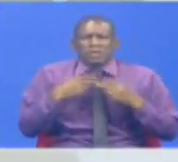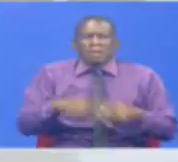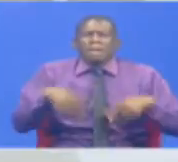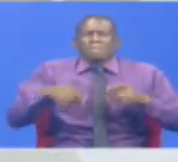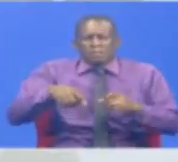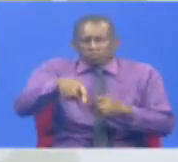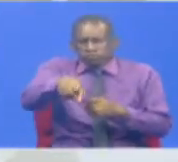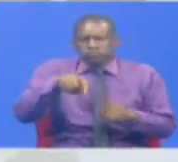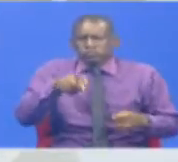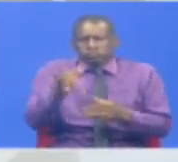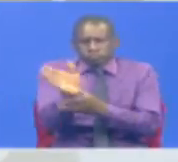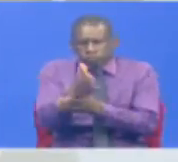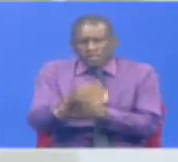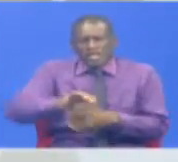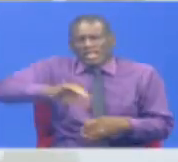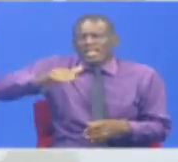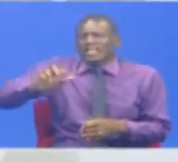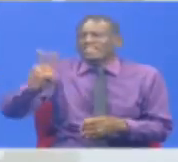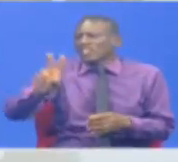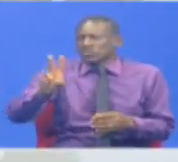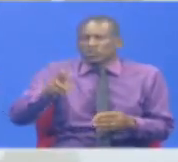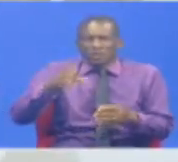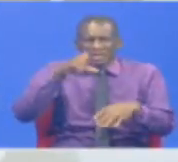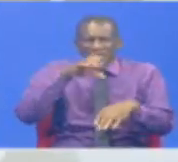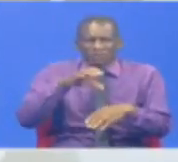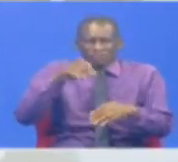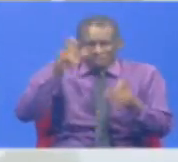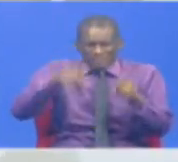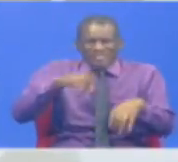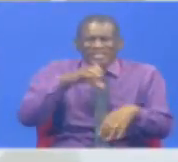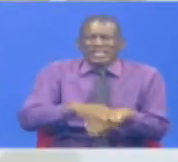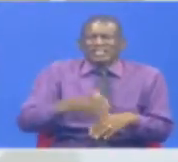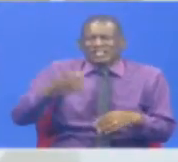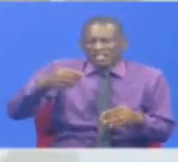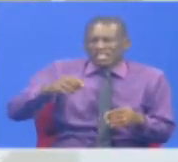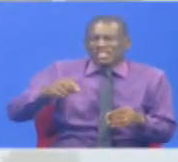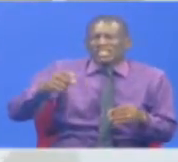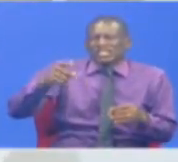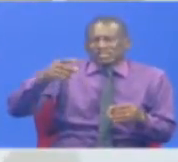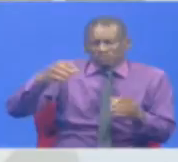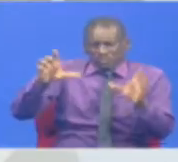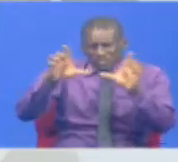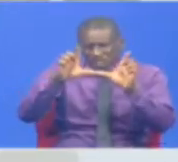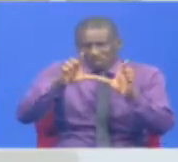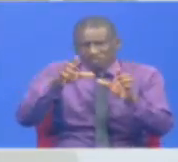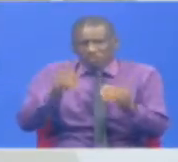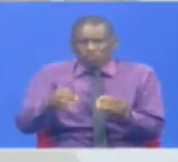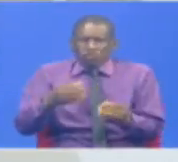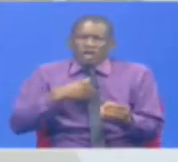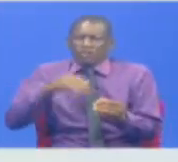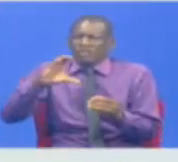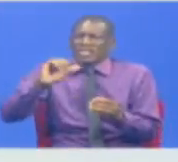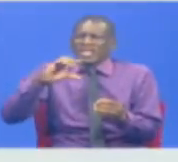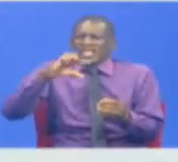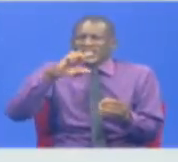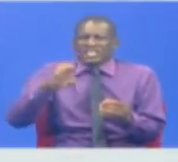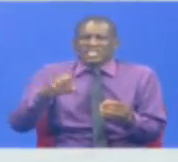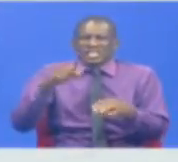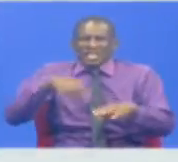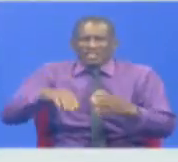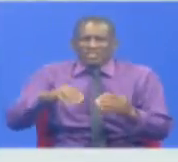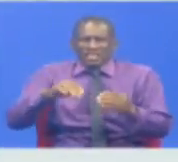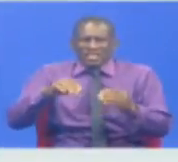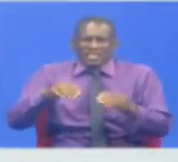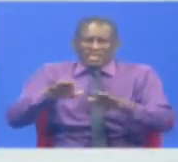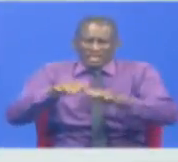Lake Victoria will now be required to seek the approval of the State Department on Fisheries to place cages in the lake. This follows a directive from the Principal Secretary,